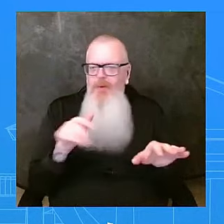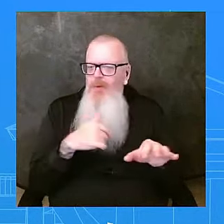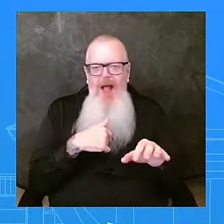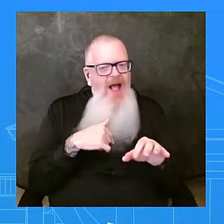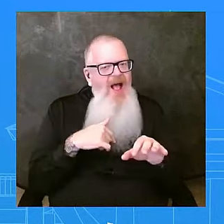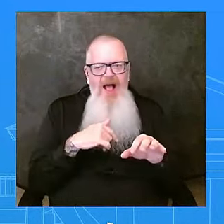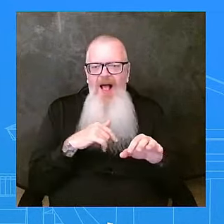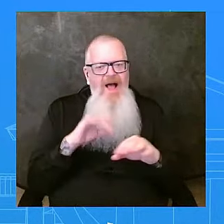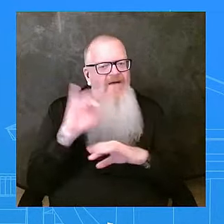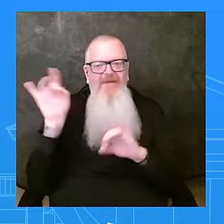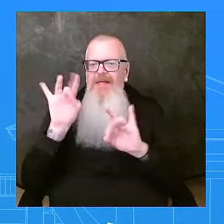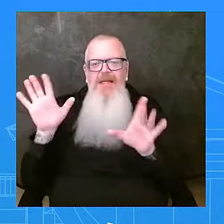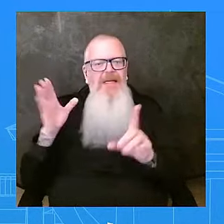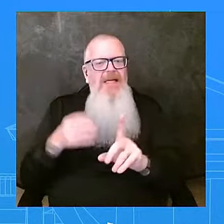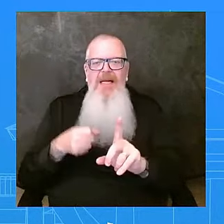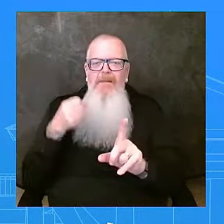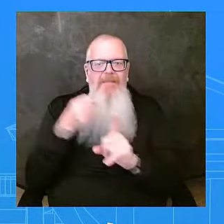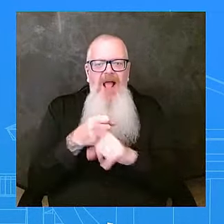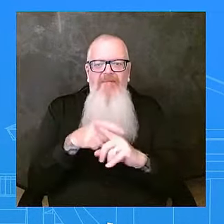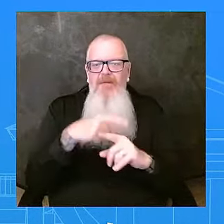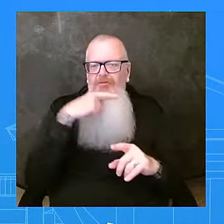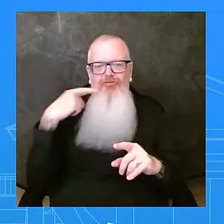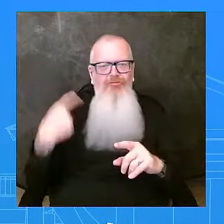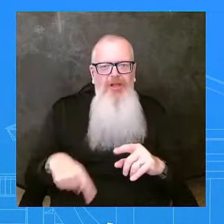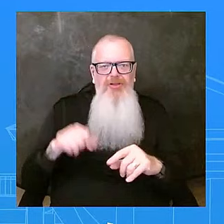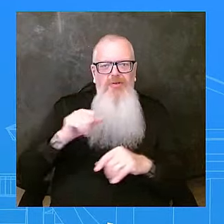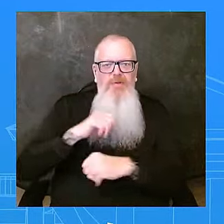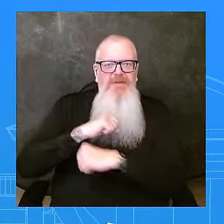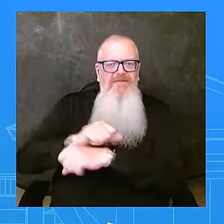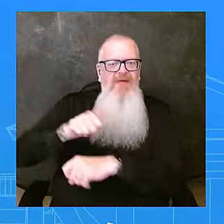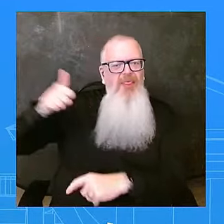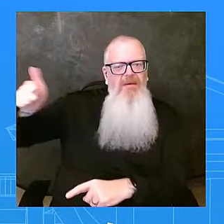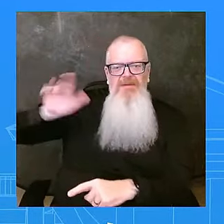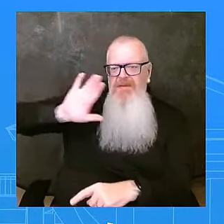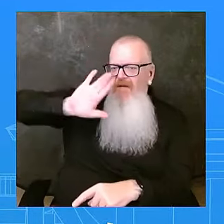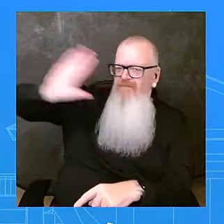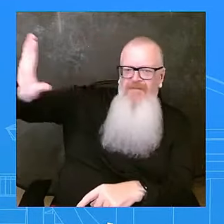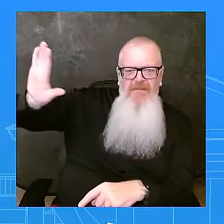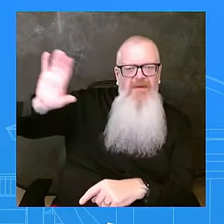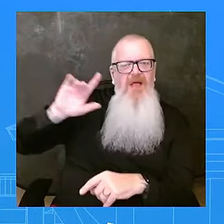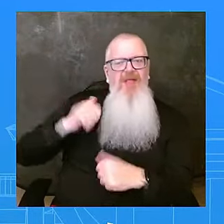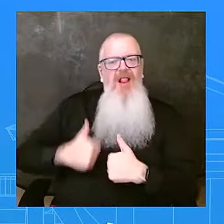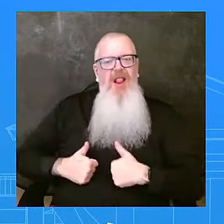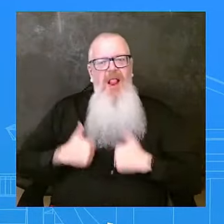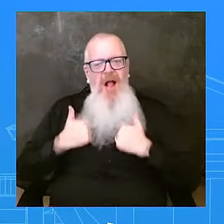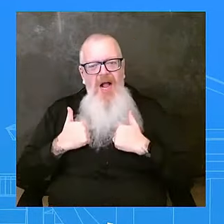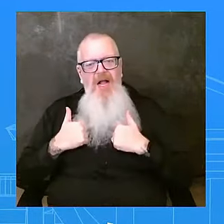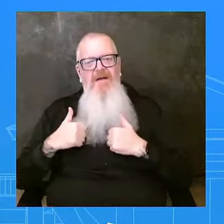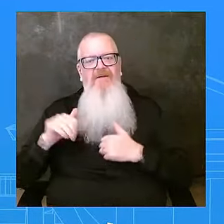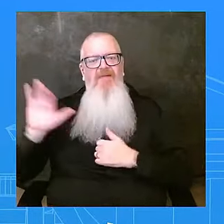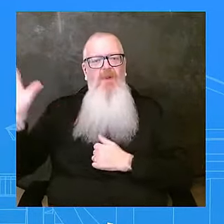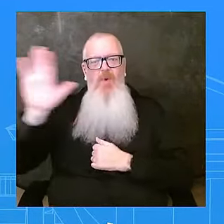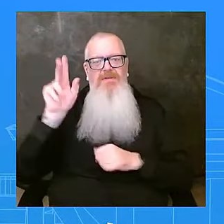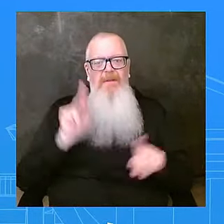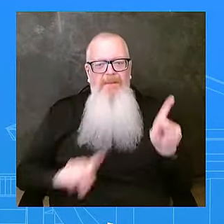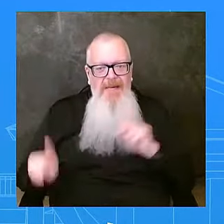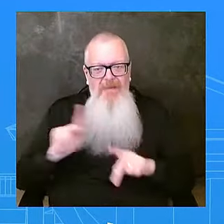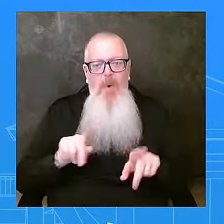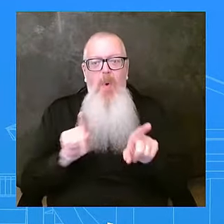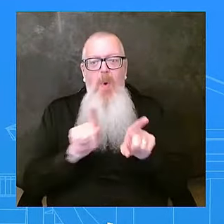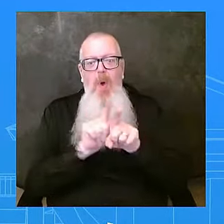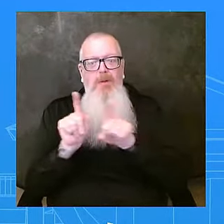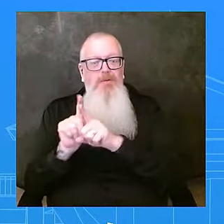ability to continue to defend themselves and certainly on the lives and livelihoods of Ukrainians, but could, depending on what the